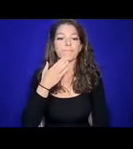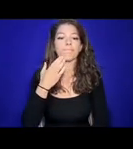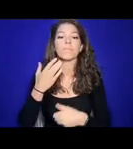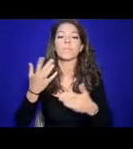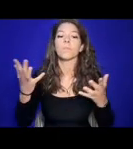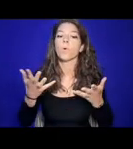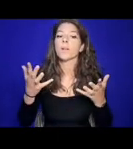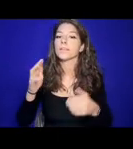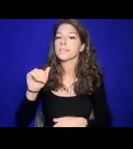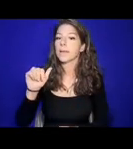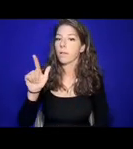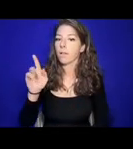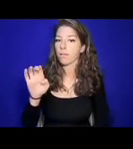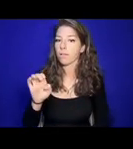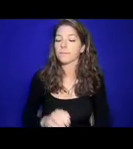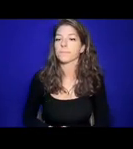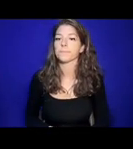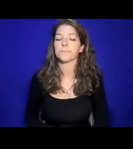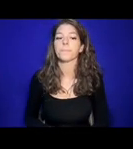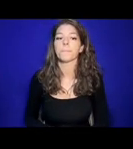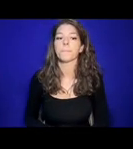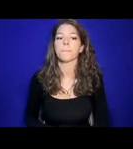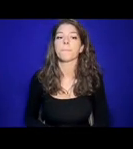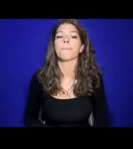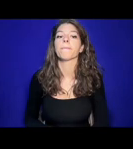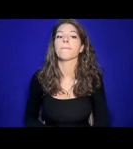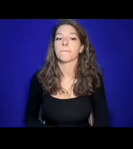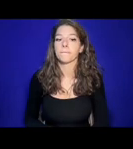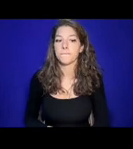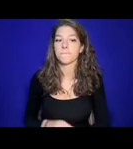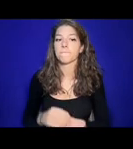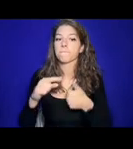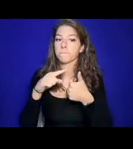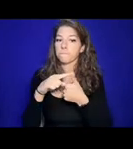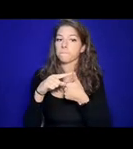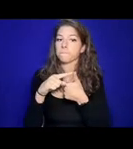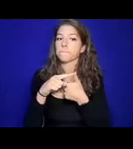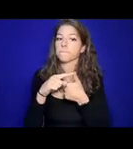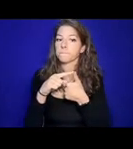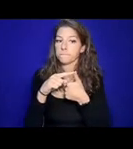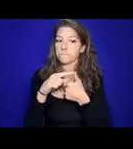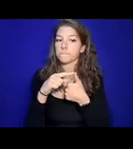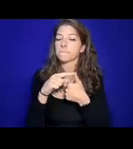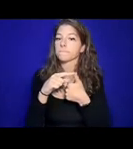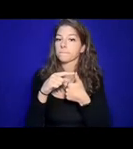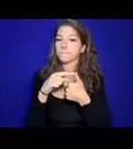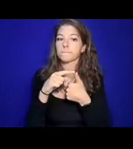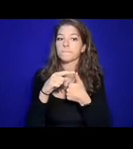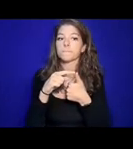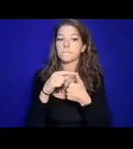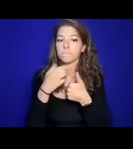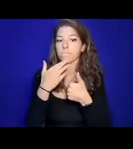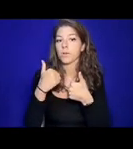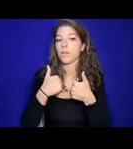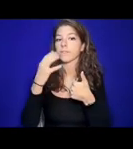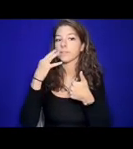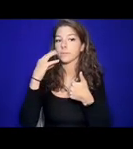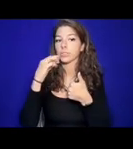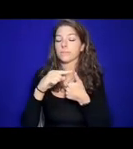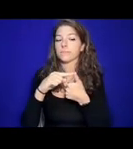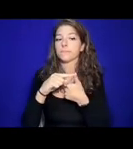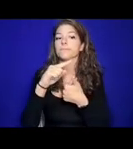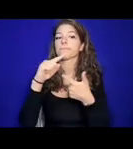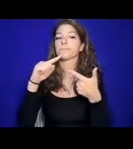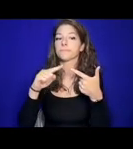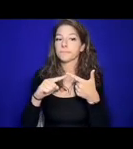What is ABLE? So ABLE is an acronym for Achieving a Better Life Experience.